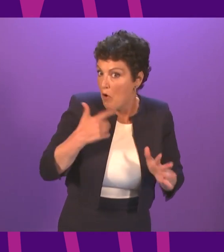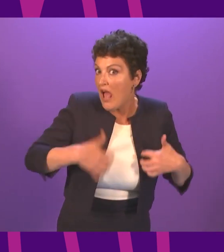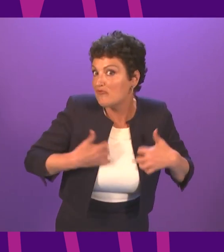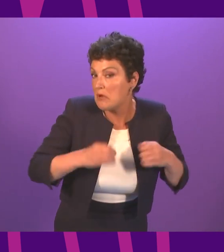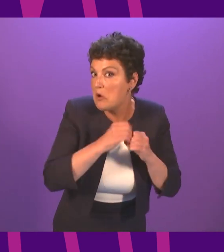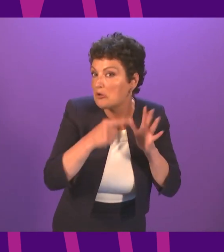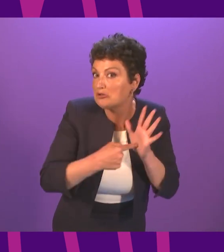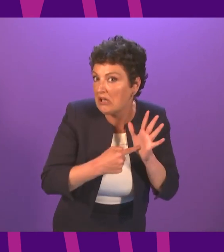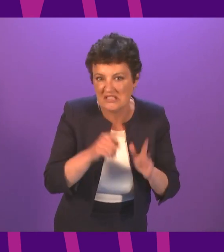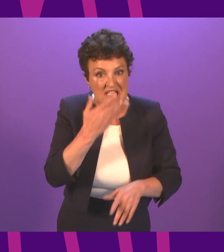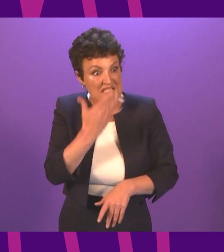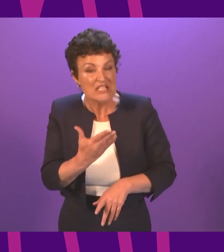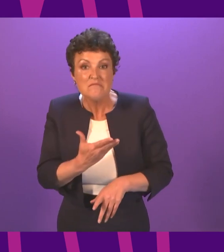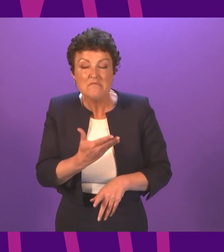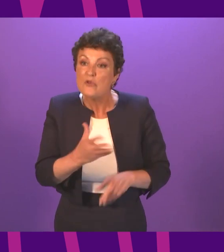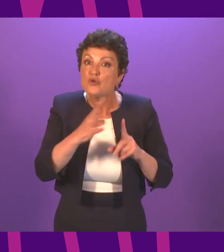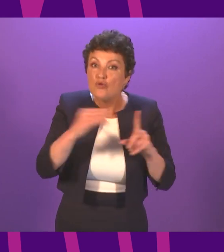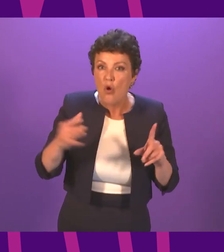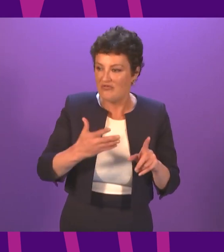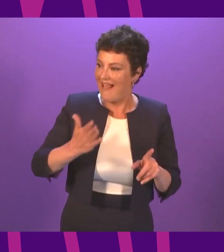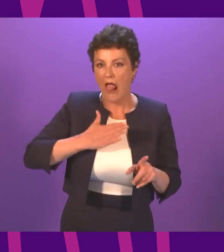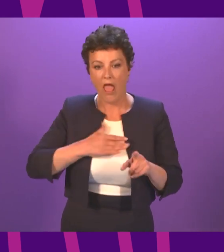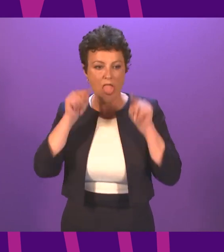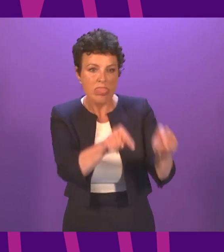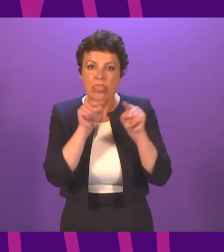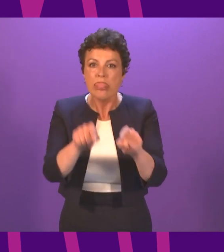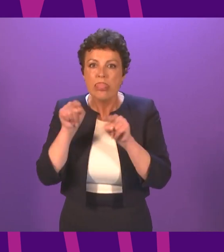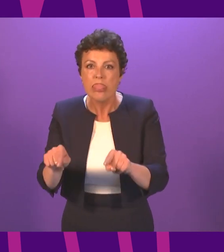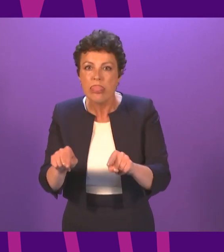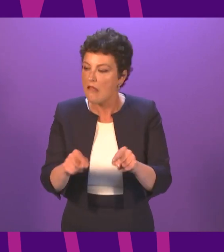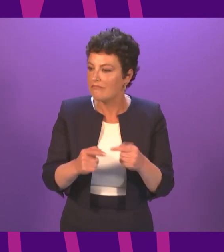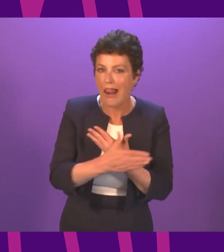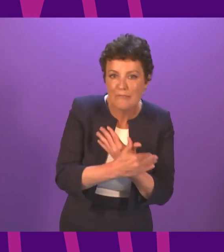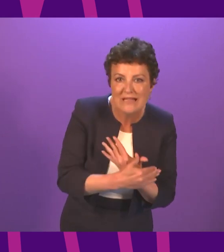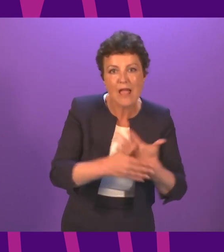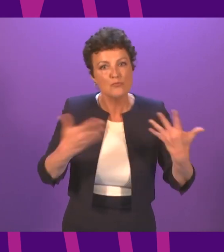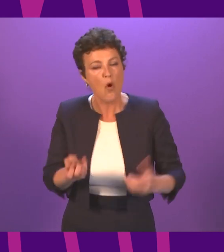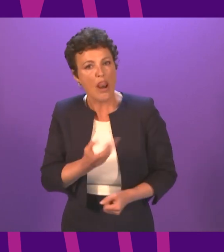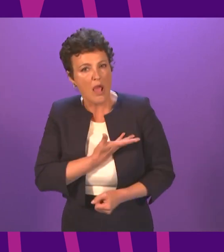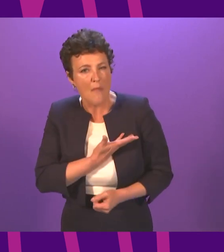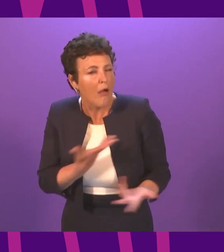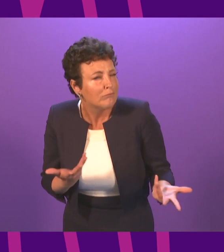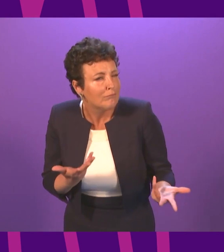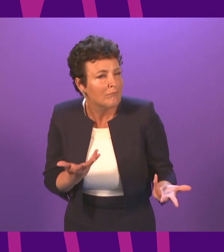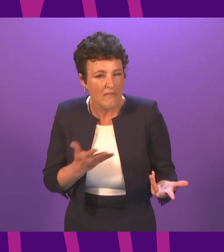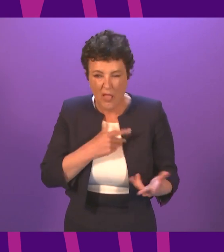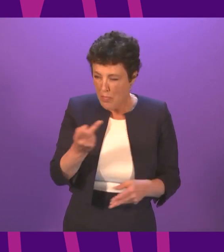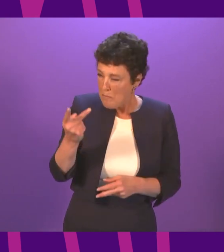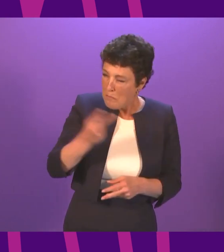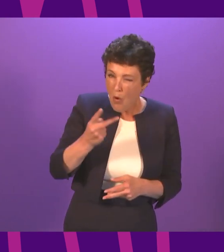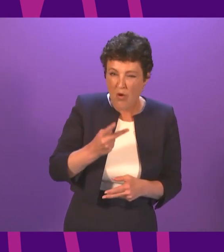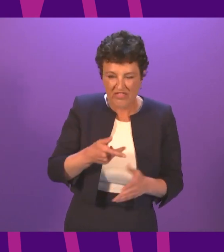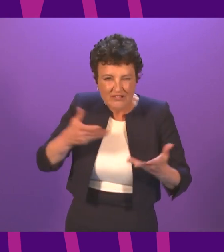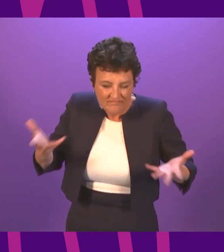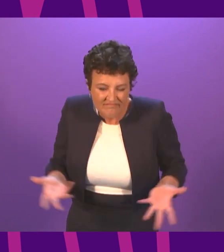in attacking Labour and the Liberal Democrats than trying to win over SNP supporters. They both stoked up